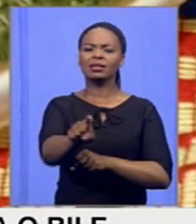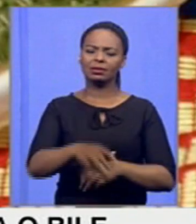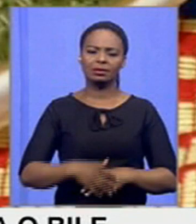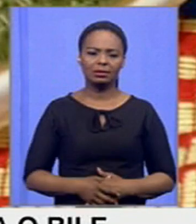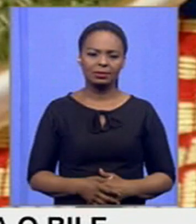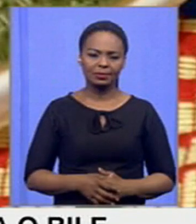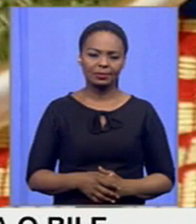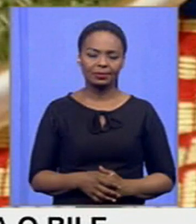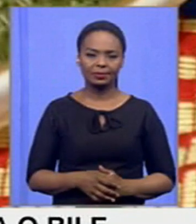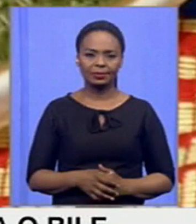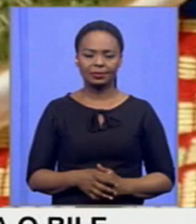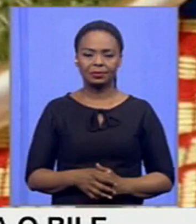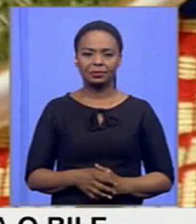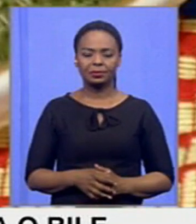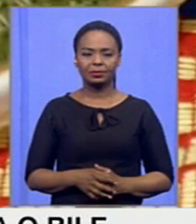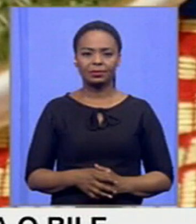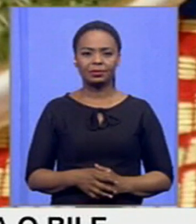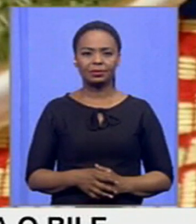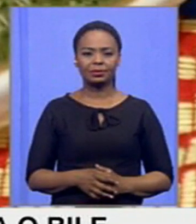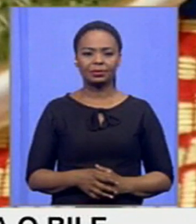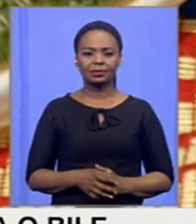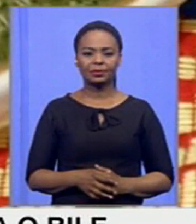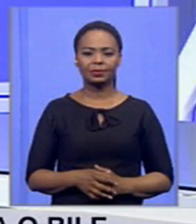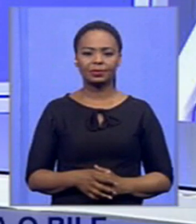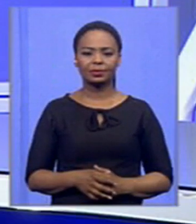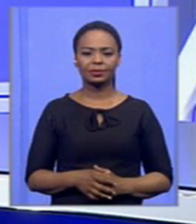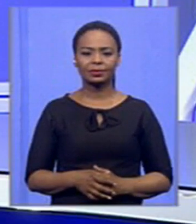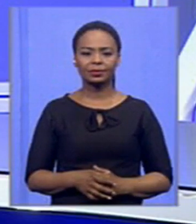Masiteng, SABC News, Bloemfontein.